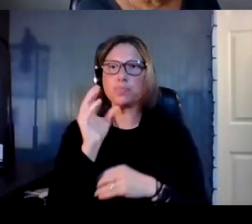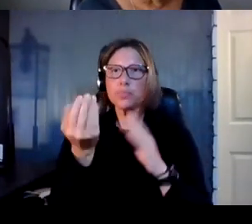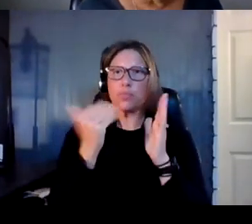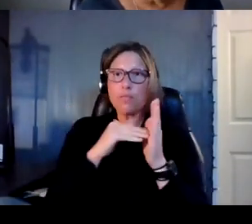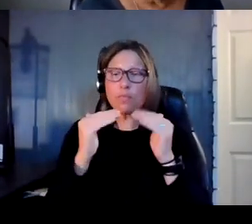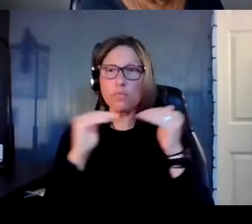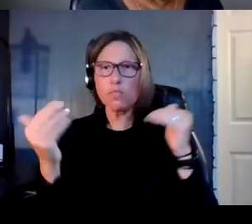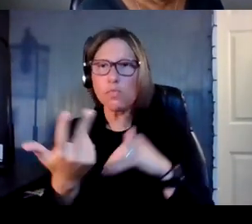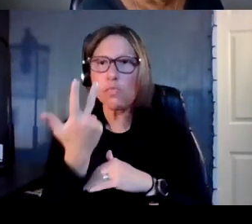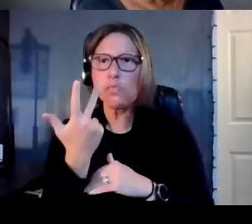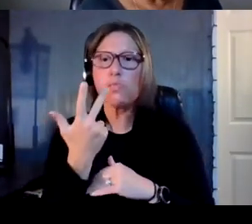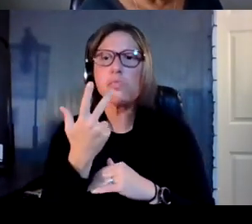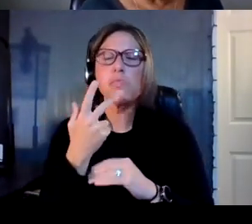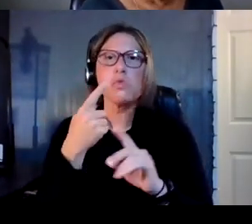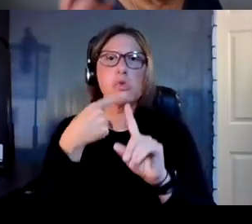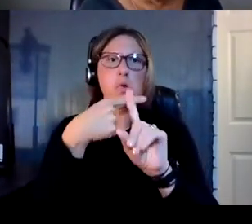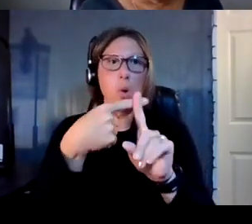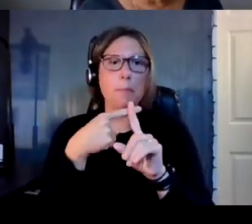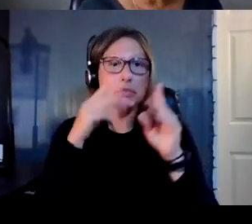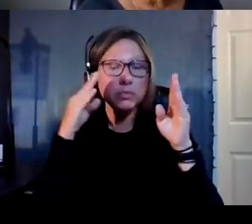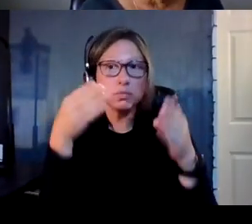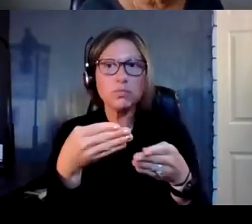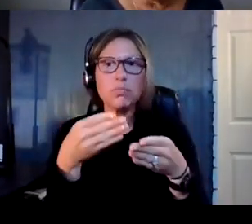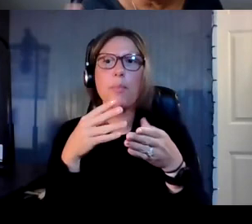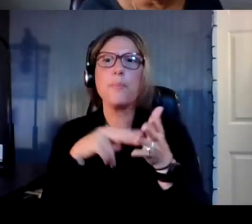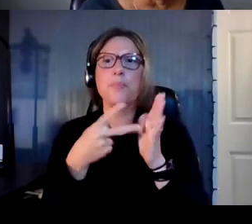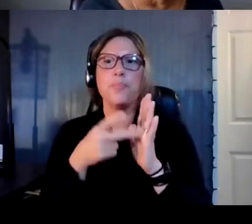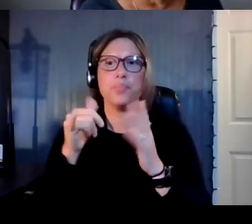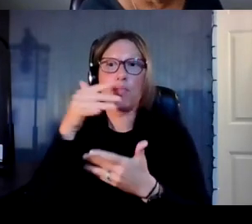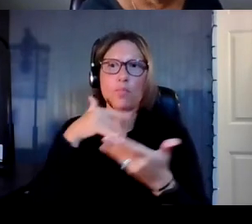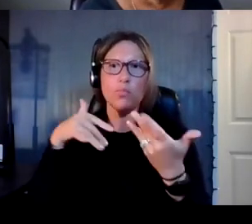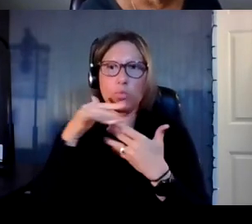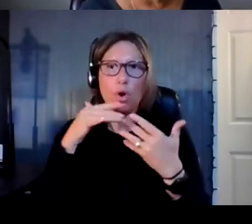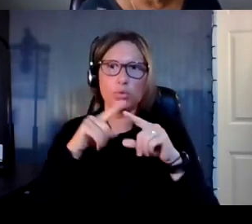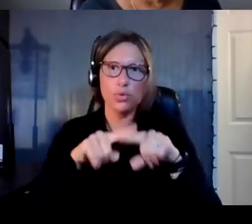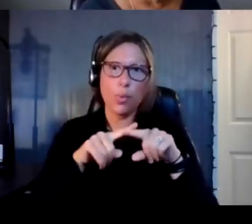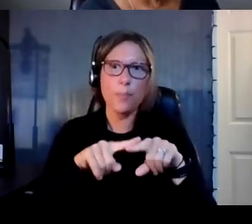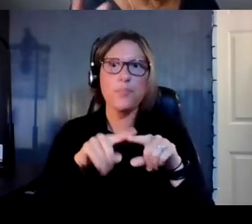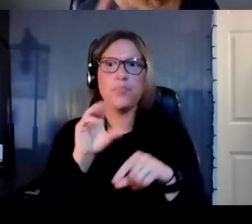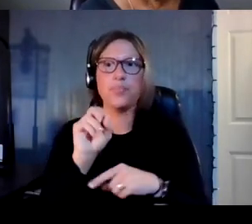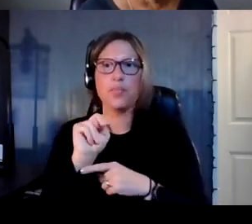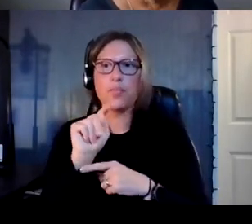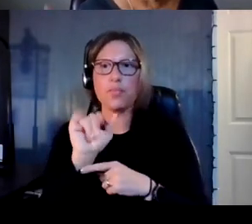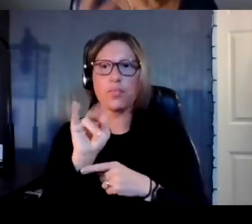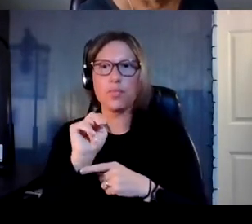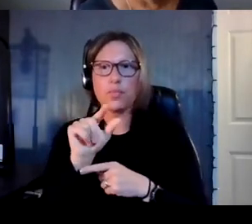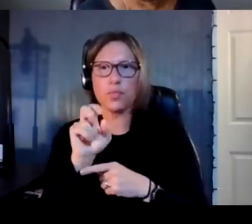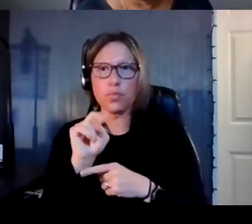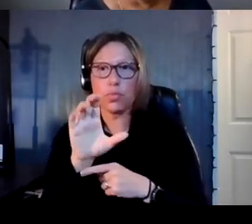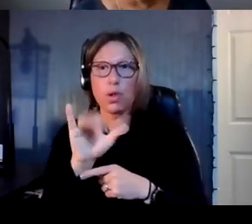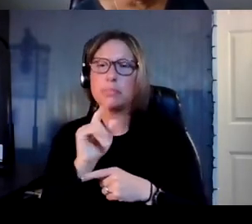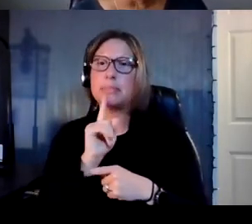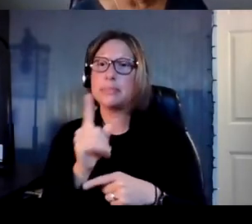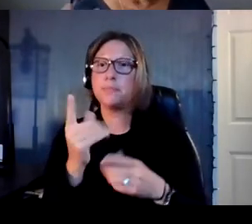when we're targeting, the focus is that social contingency awareness. We really want them starting to be aware